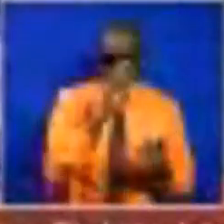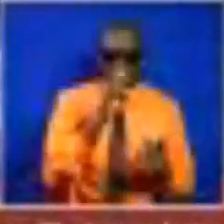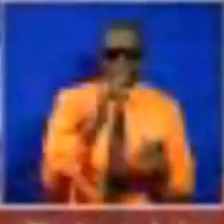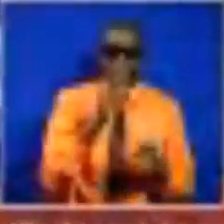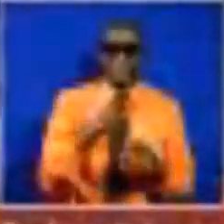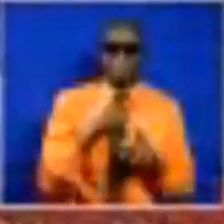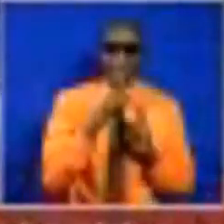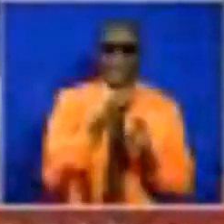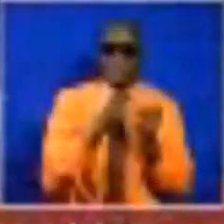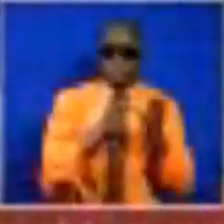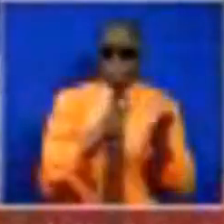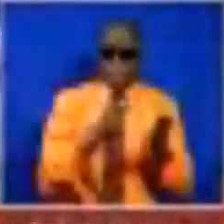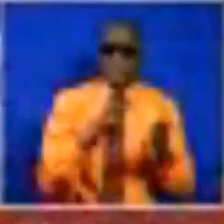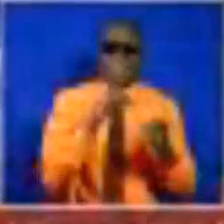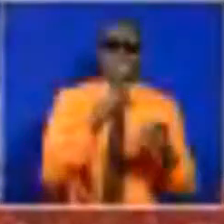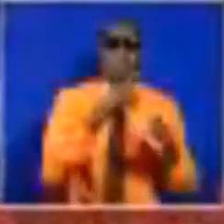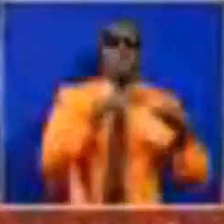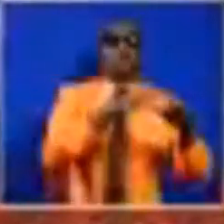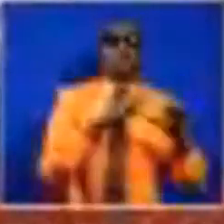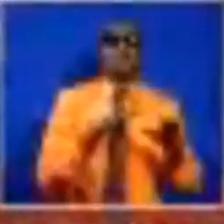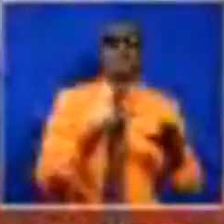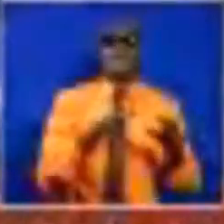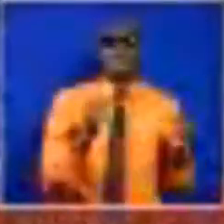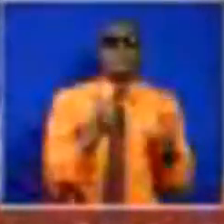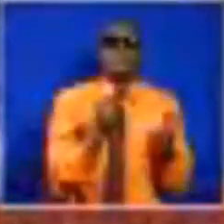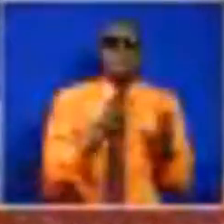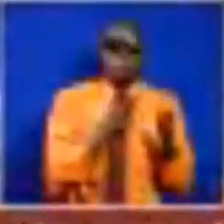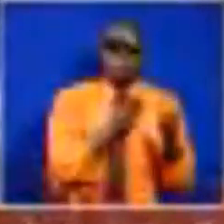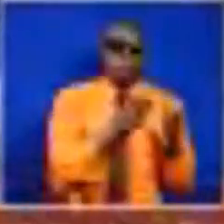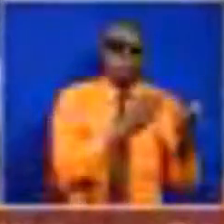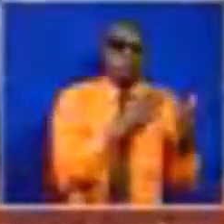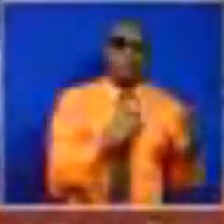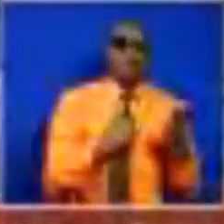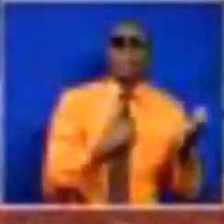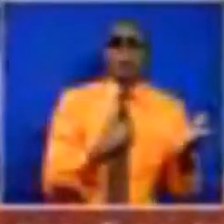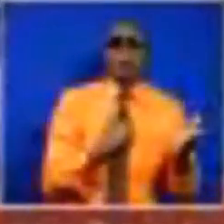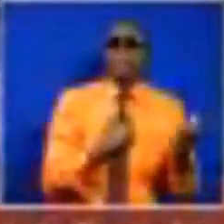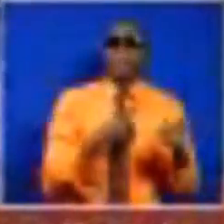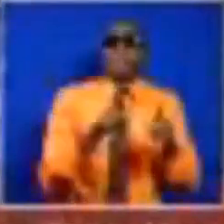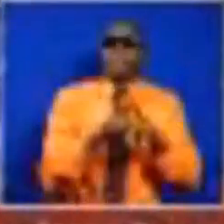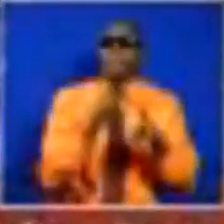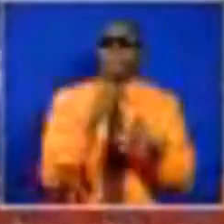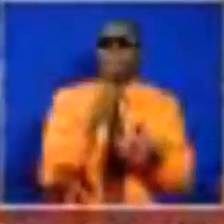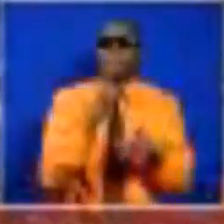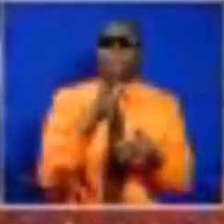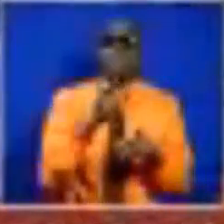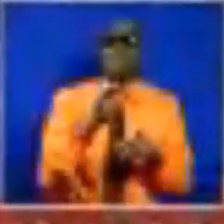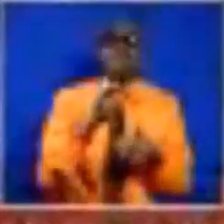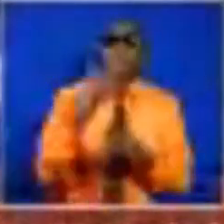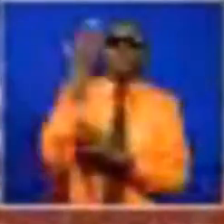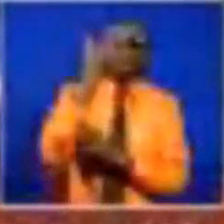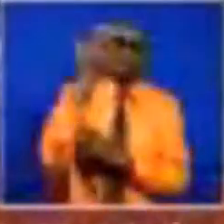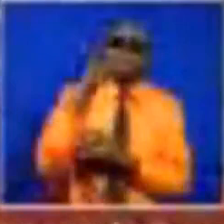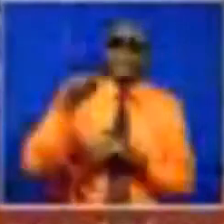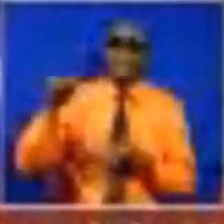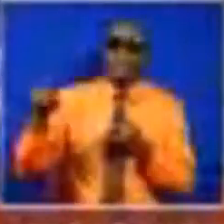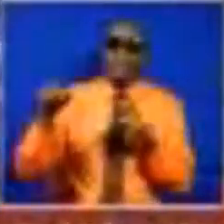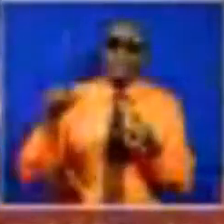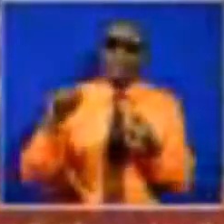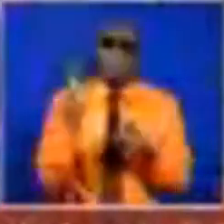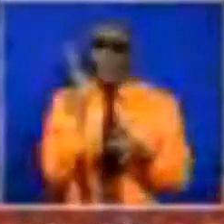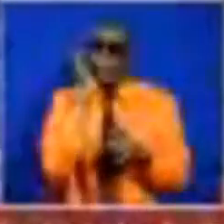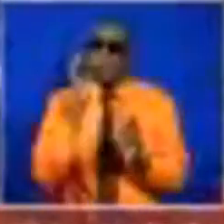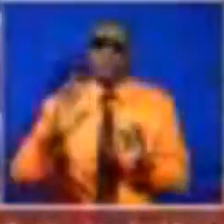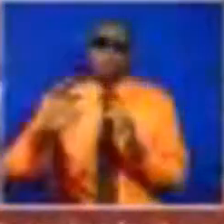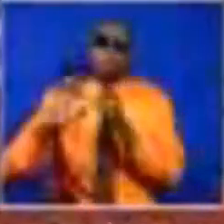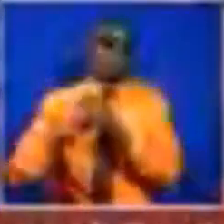a mortuary in that place, that the gentleman was also preaching something. There was association between him and